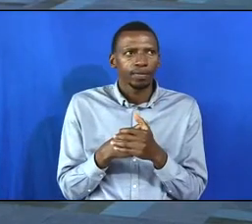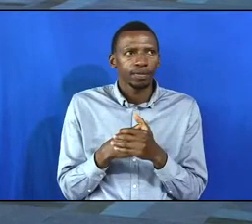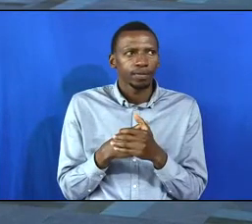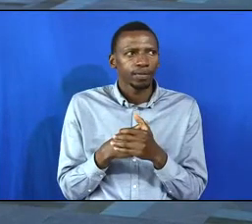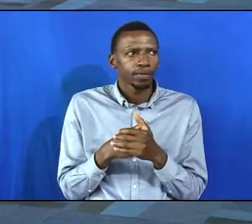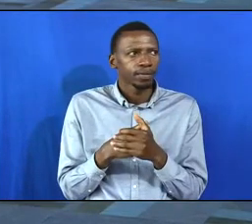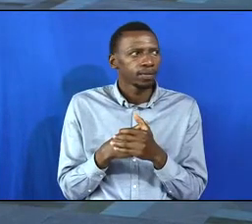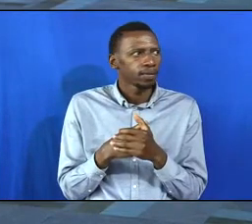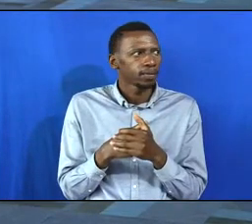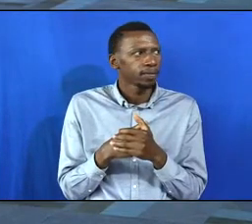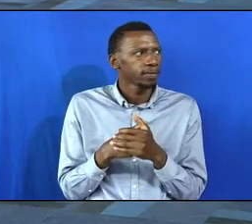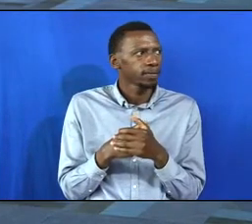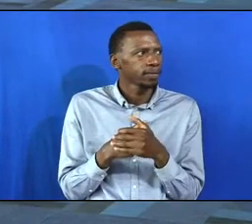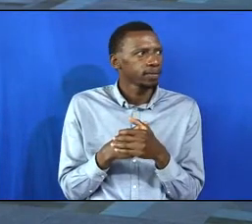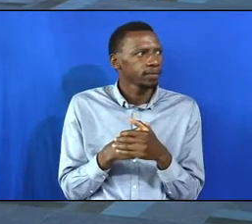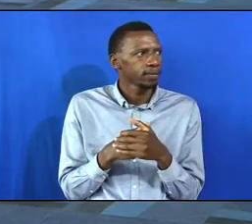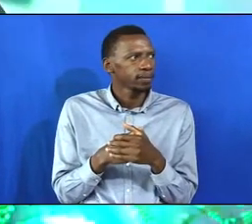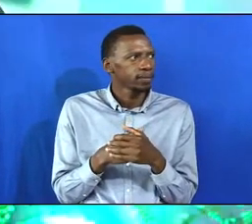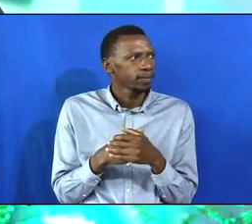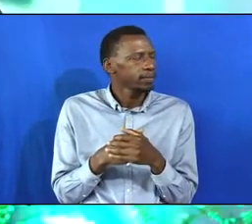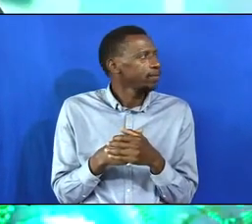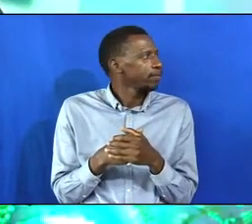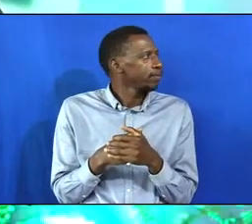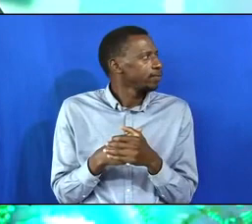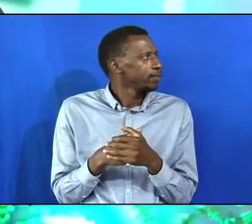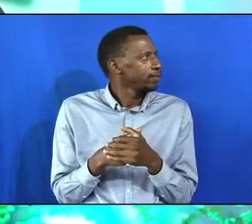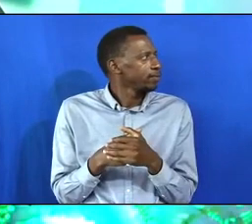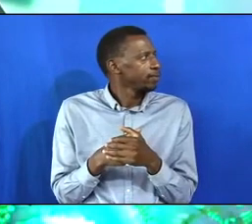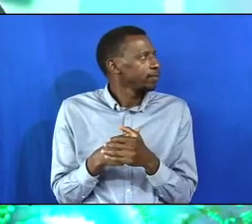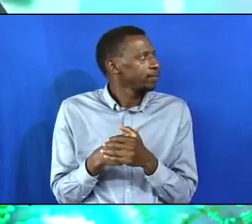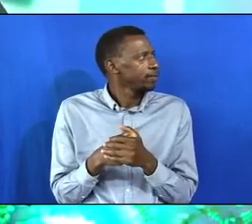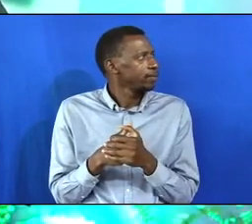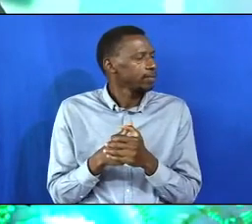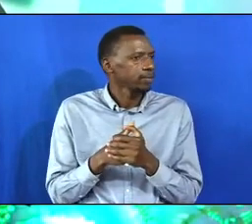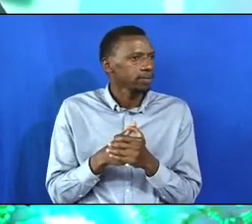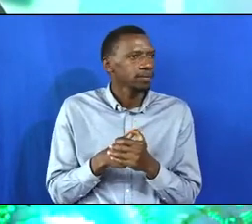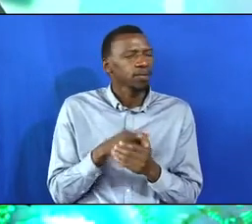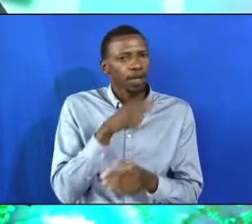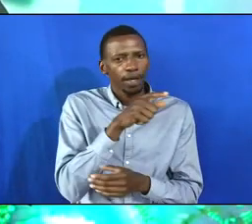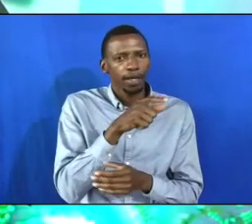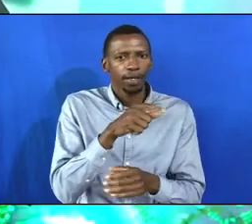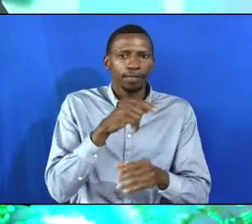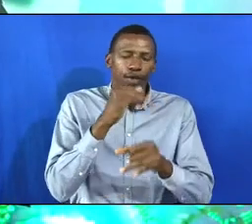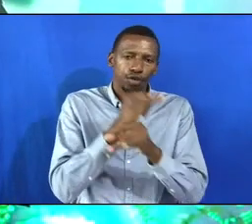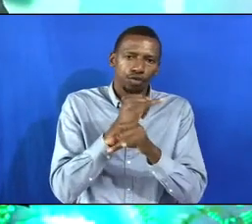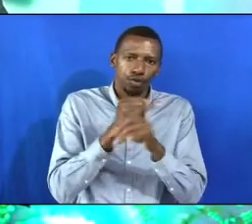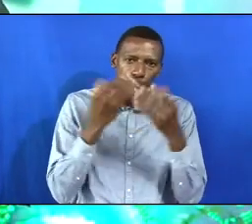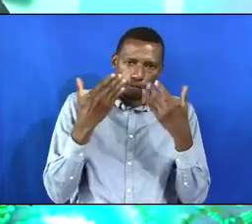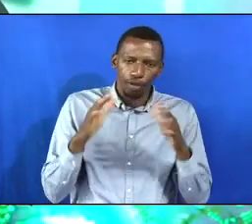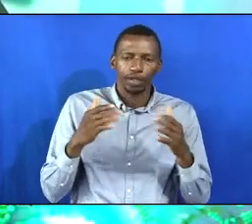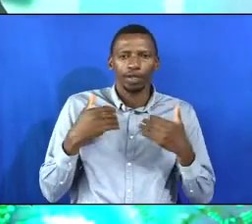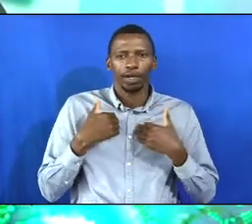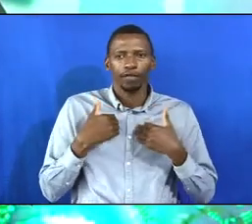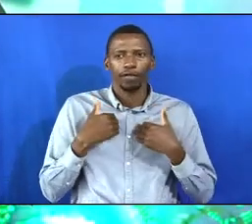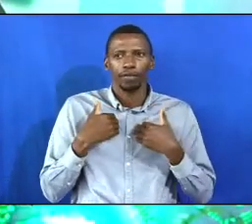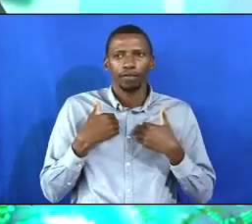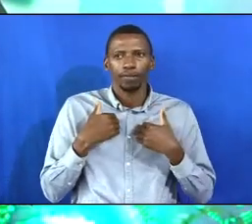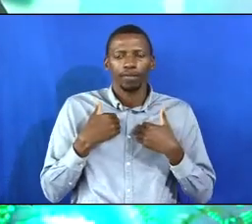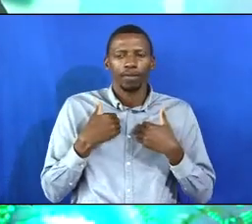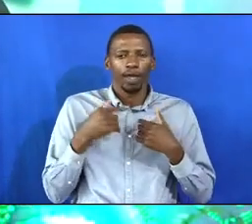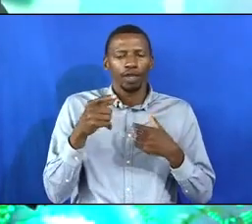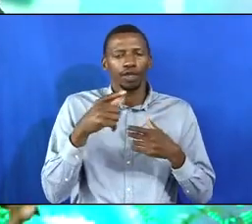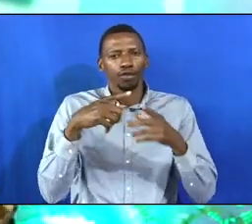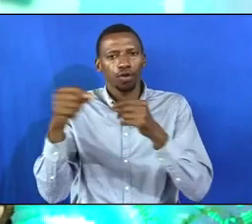Prepared to get? Yes, a sack. Regret, he was already employed. A sack. Prepared to get a